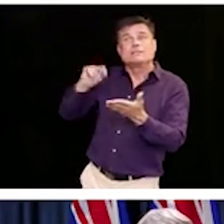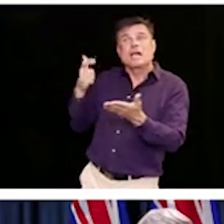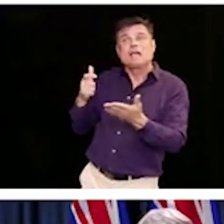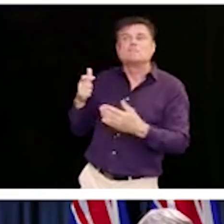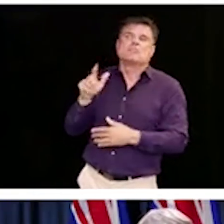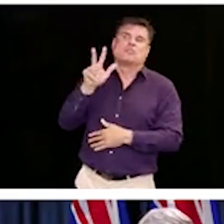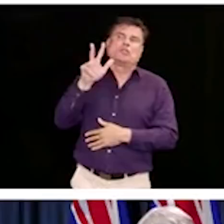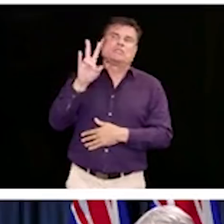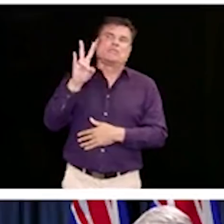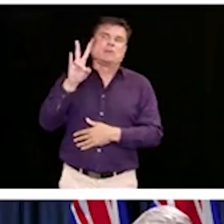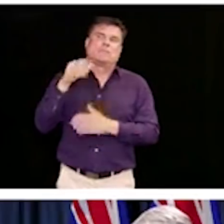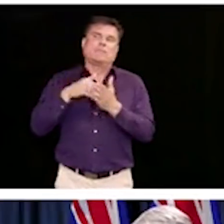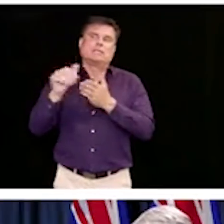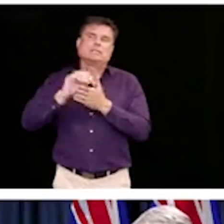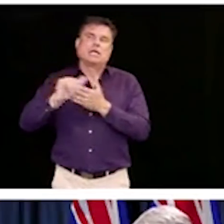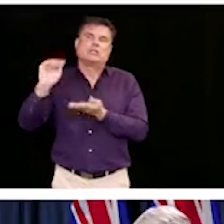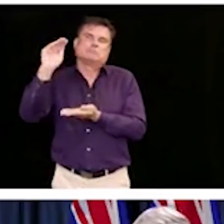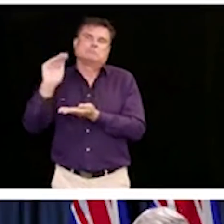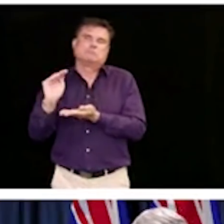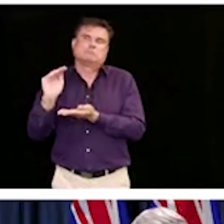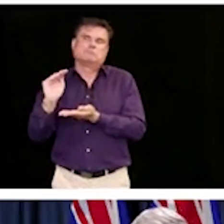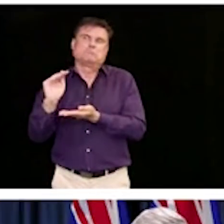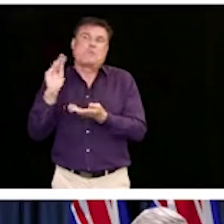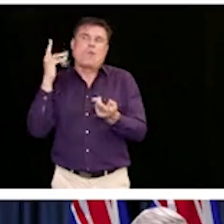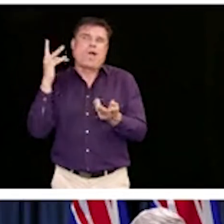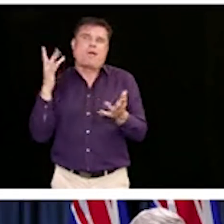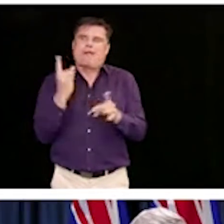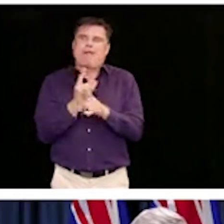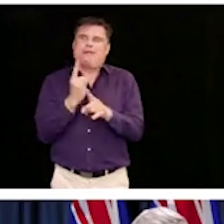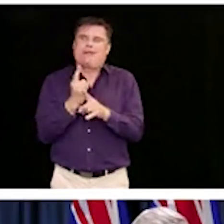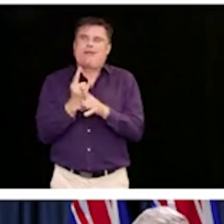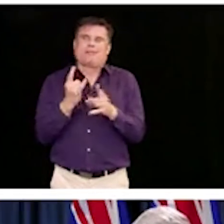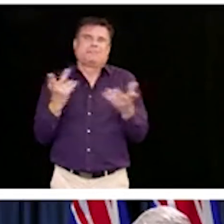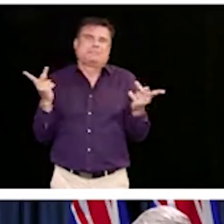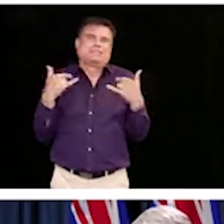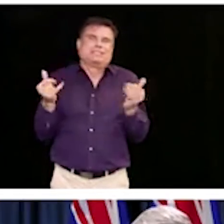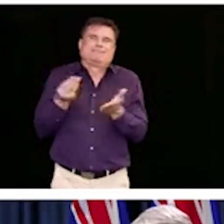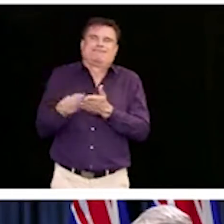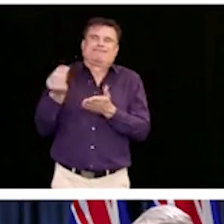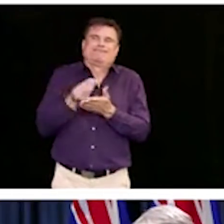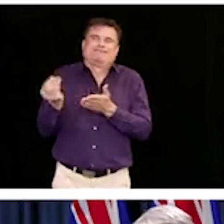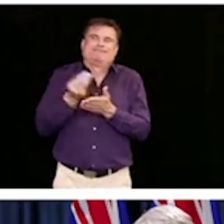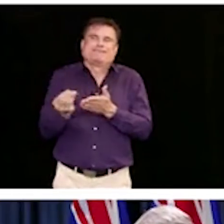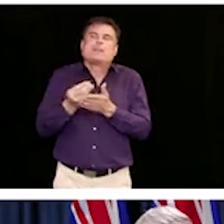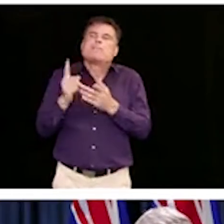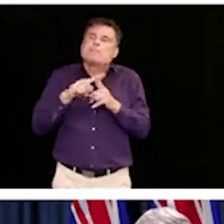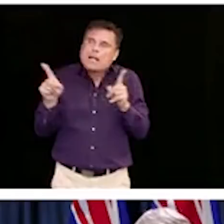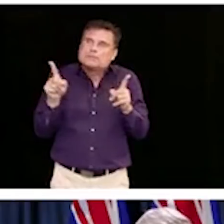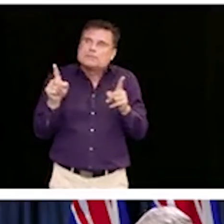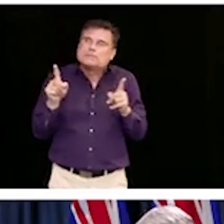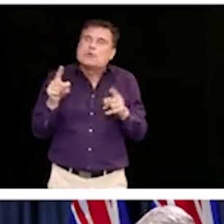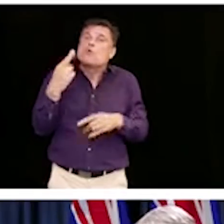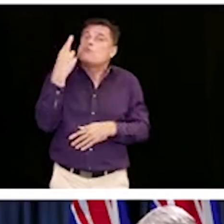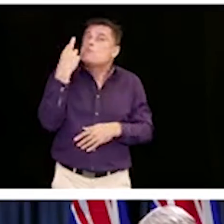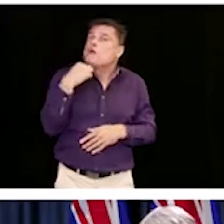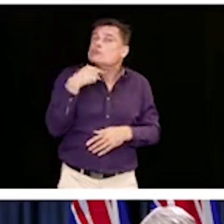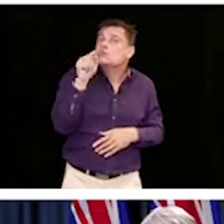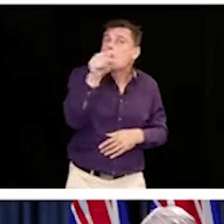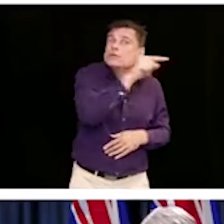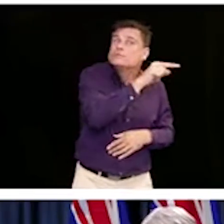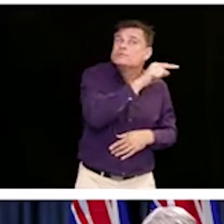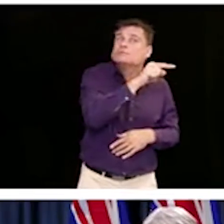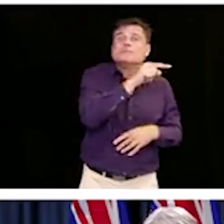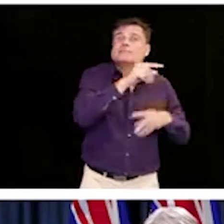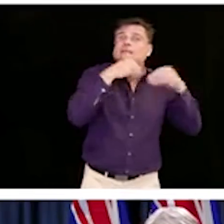$37 million, because liquor sales haven't been impacted in liquor stores, but there's still a decline, of course, from restaurants and